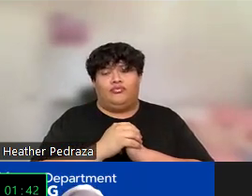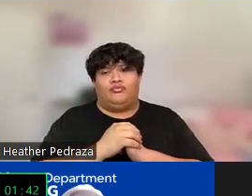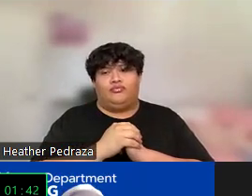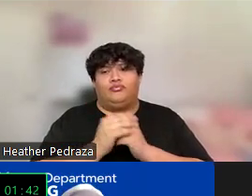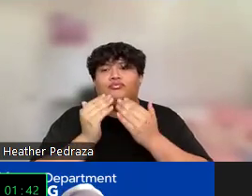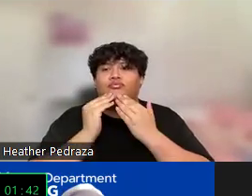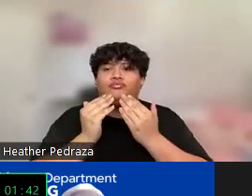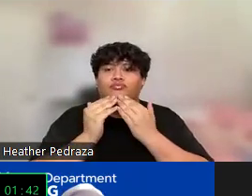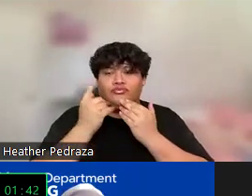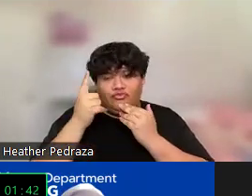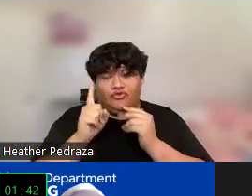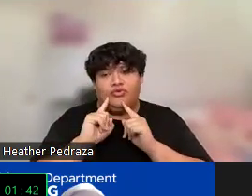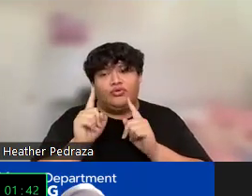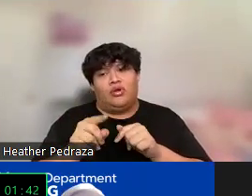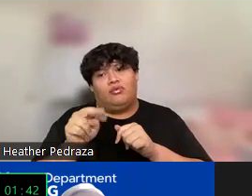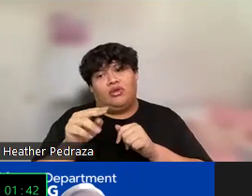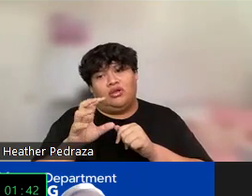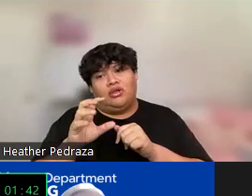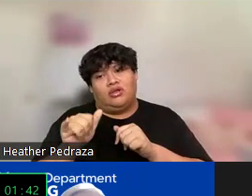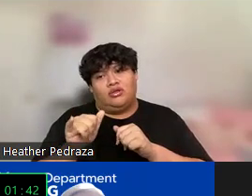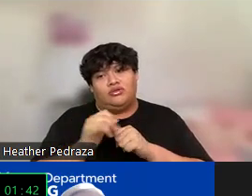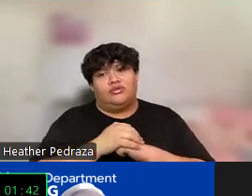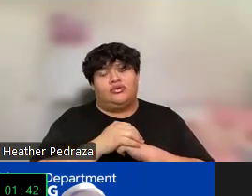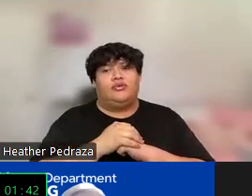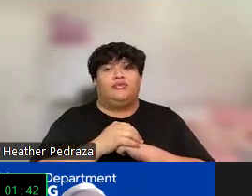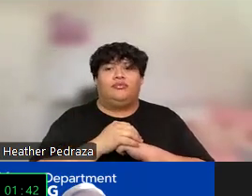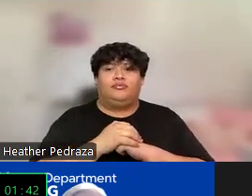Thank you for your comments, Nancy.